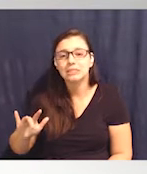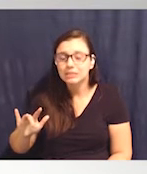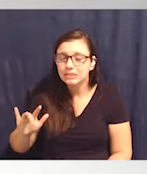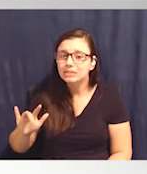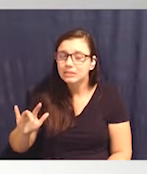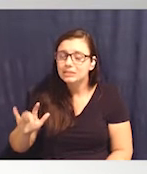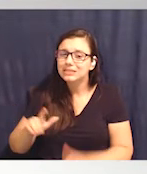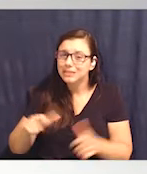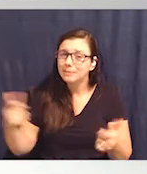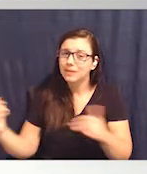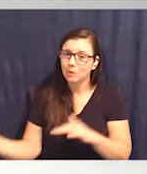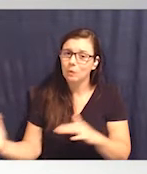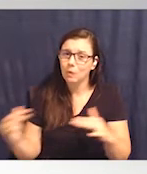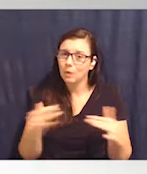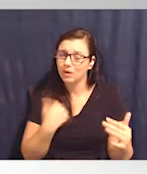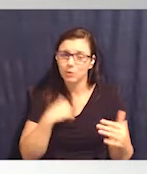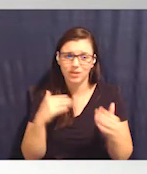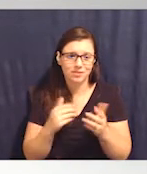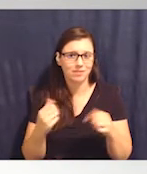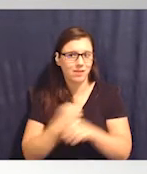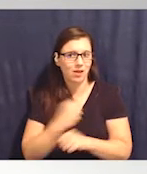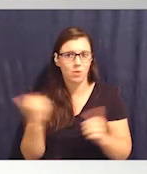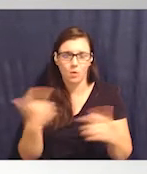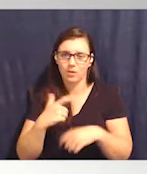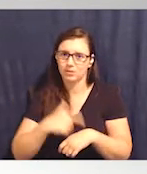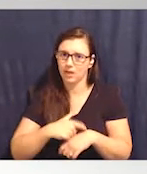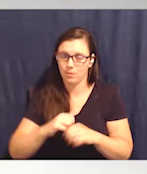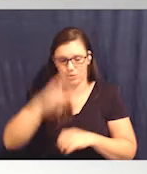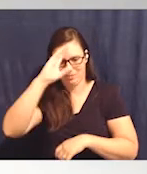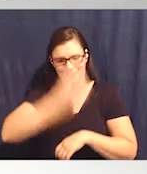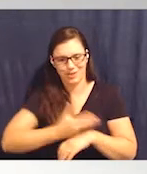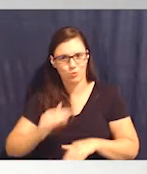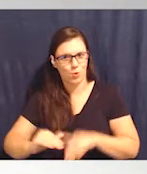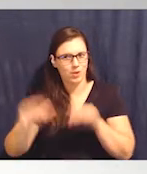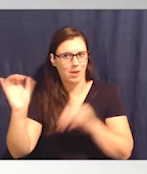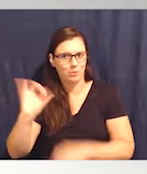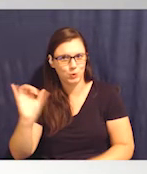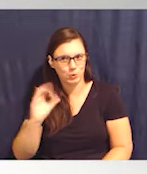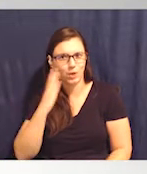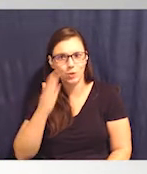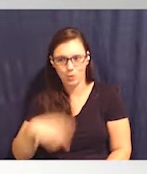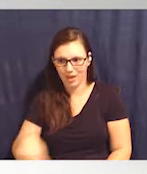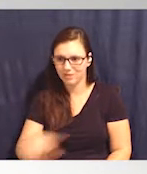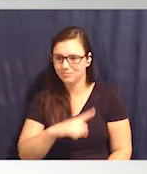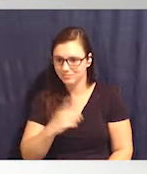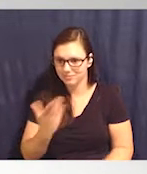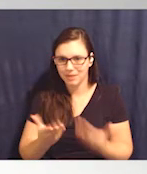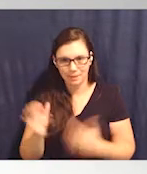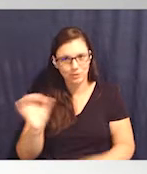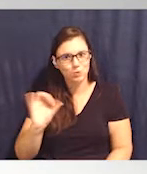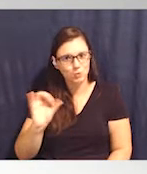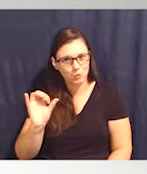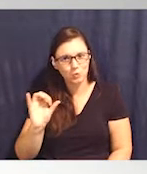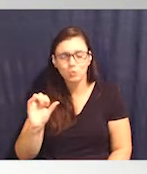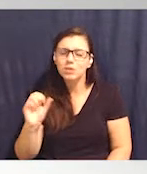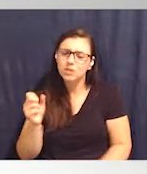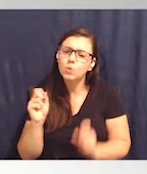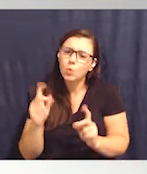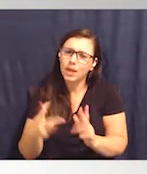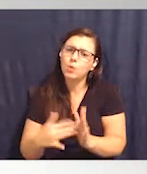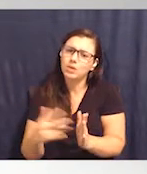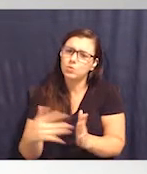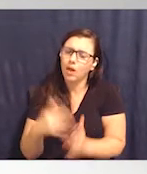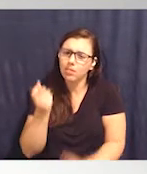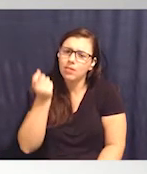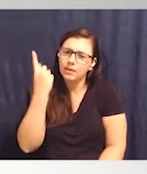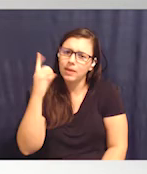did with our son growing up. And I know you guys probably too. Yeah, it's okay once in a while. I get that. I mean, it's okay. So it's